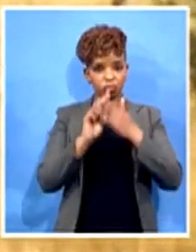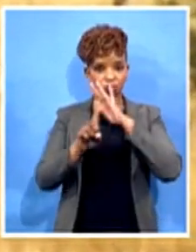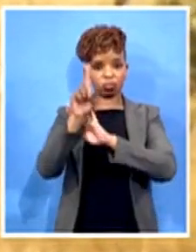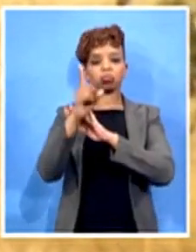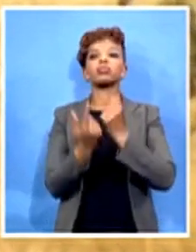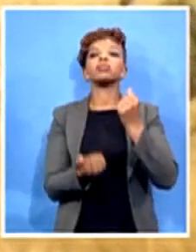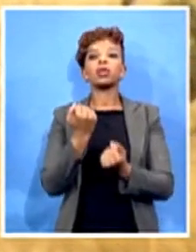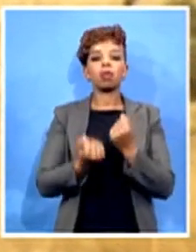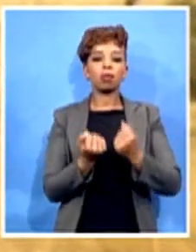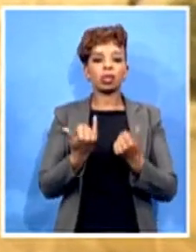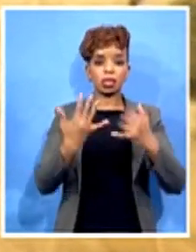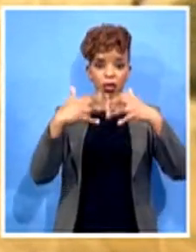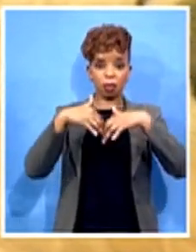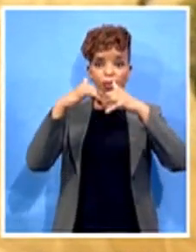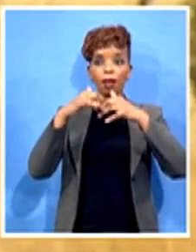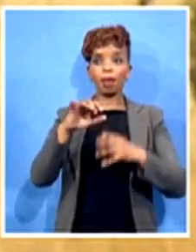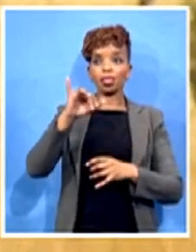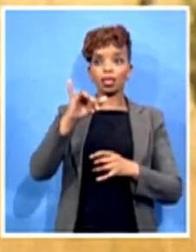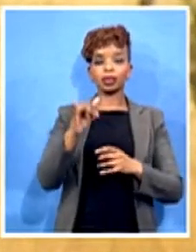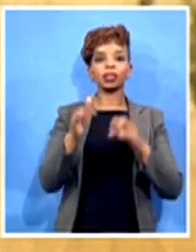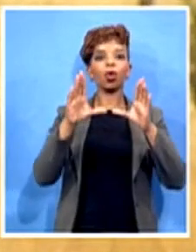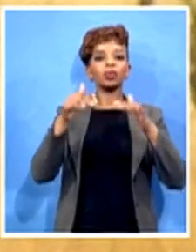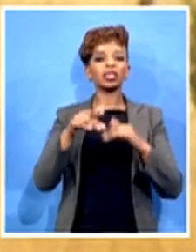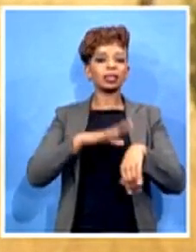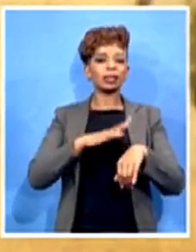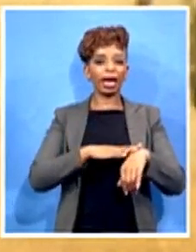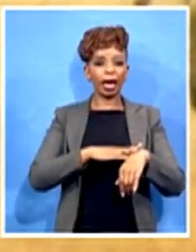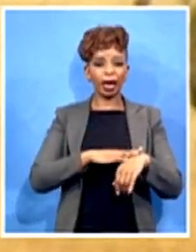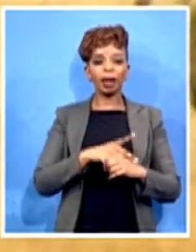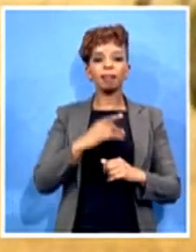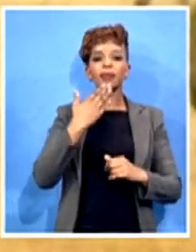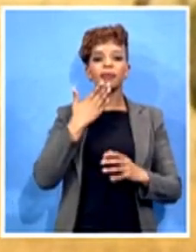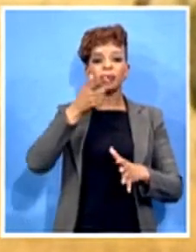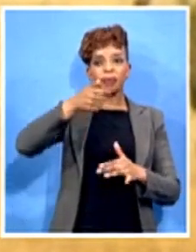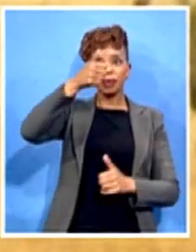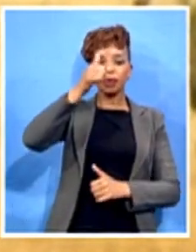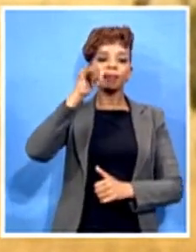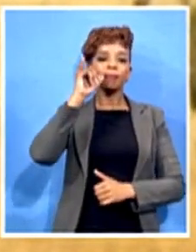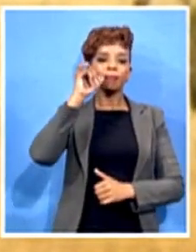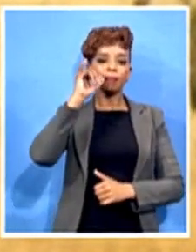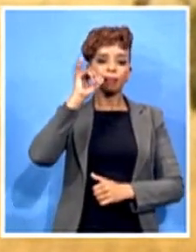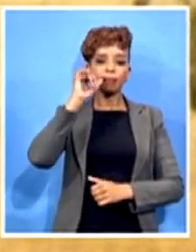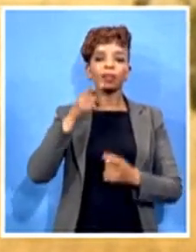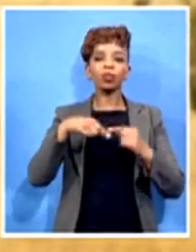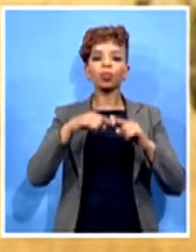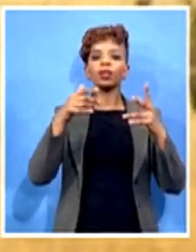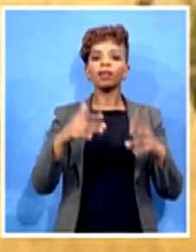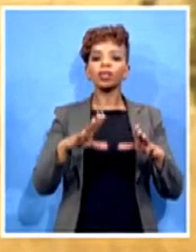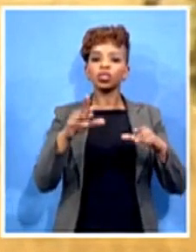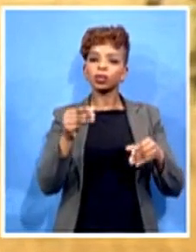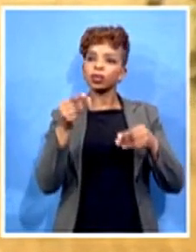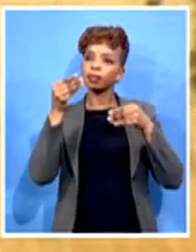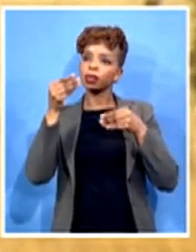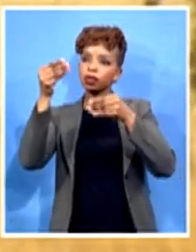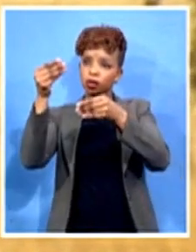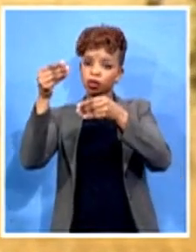of President Thabo Mbeki. We made our submissions there, and we were told Ama-Mpondomise did not